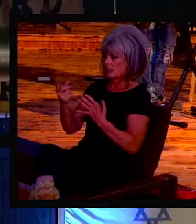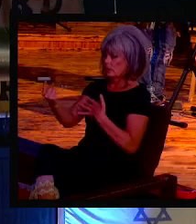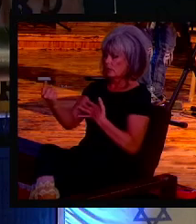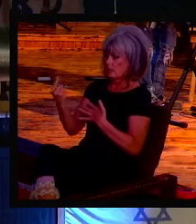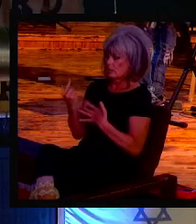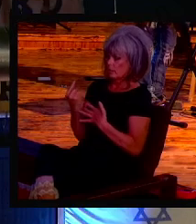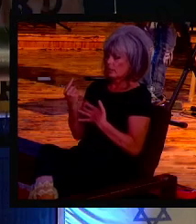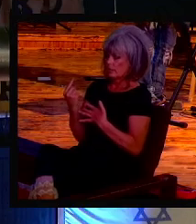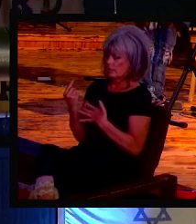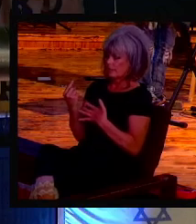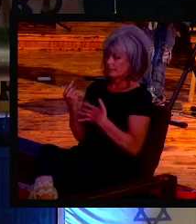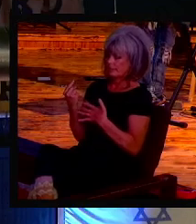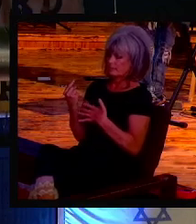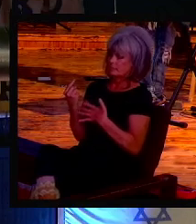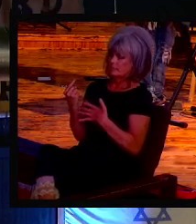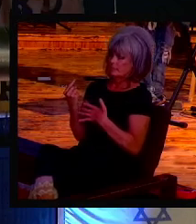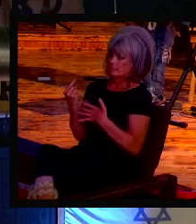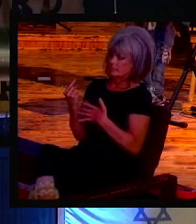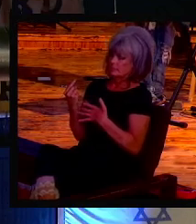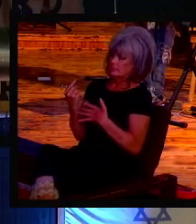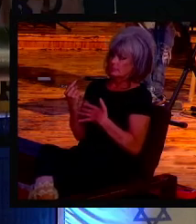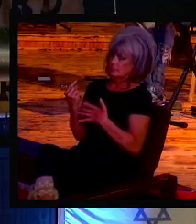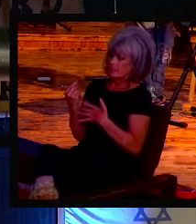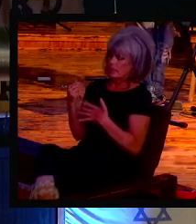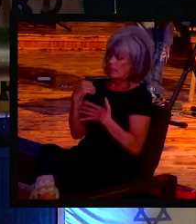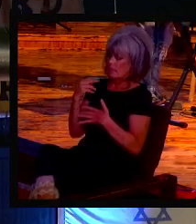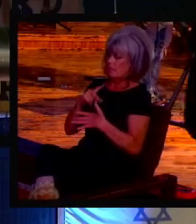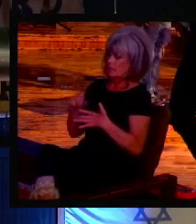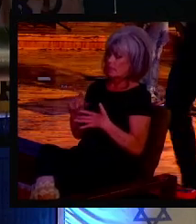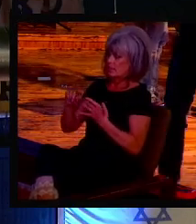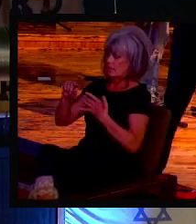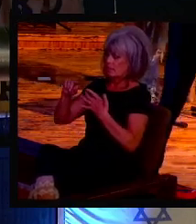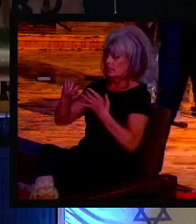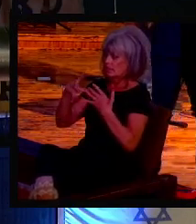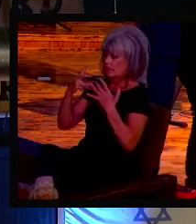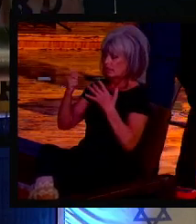and bow before your King so he can heal your heart. Let's worship.